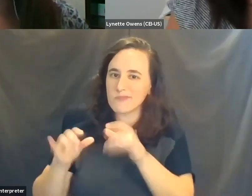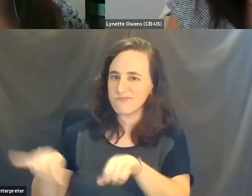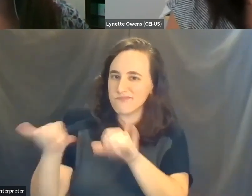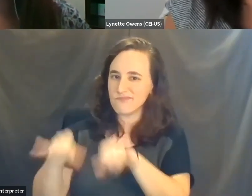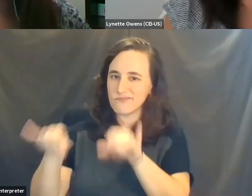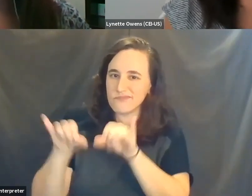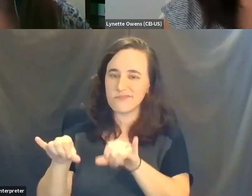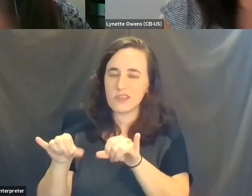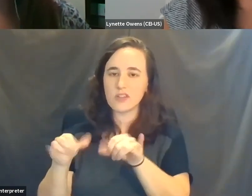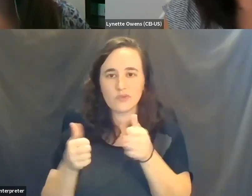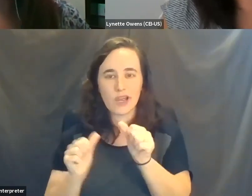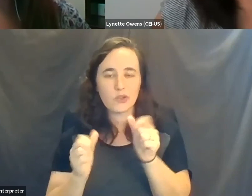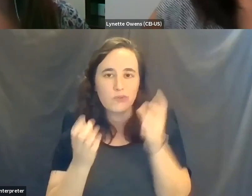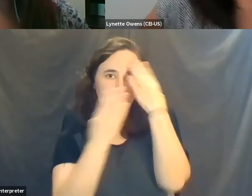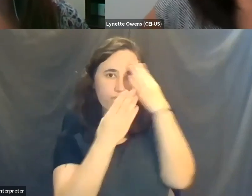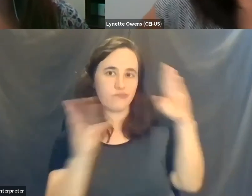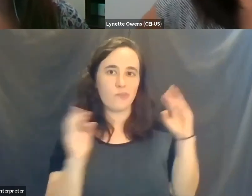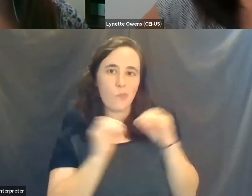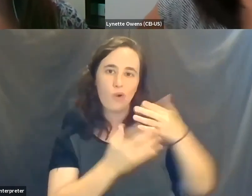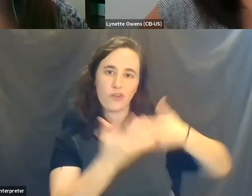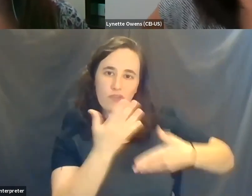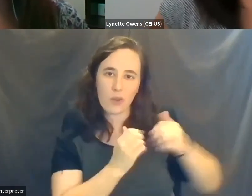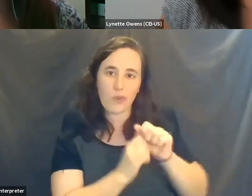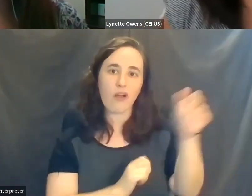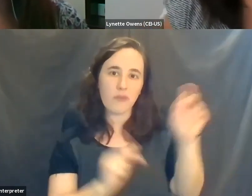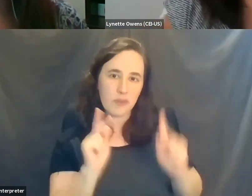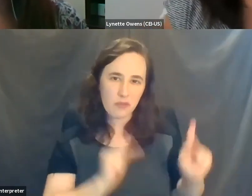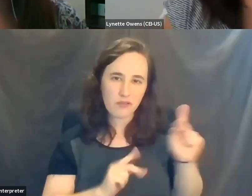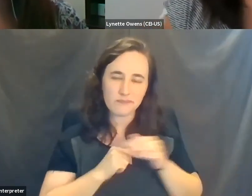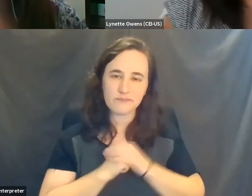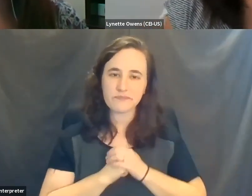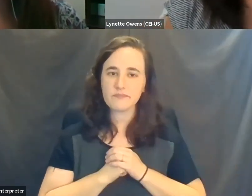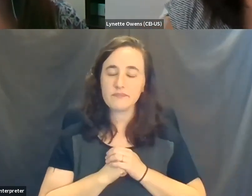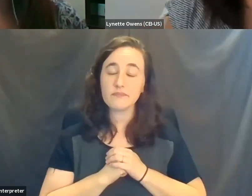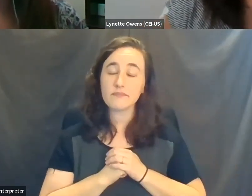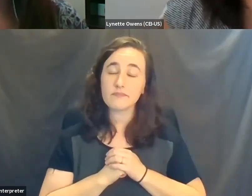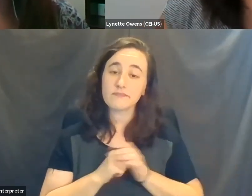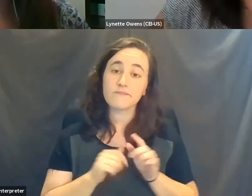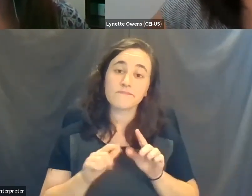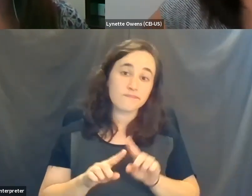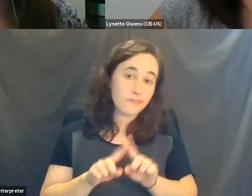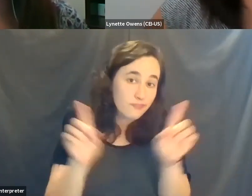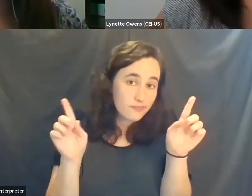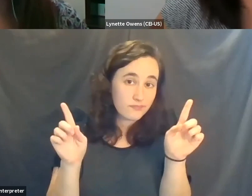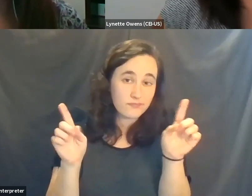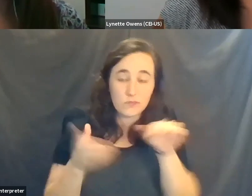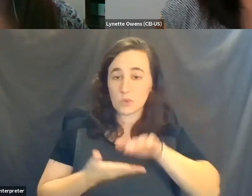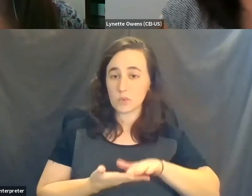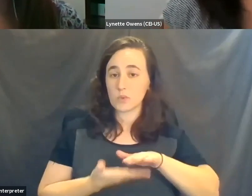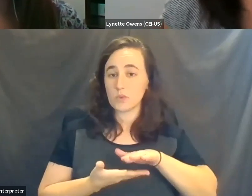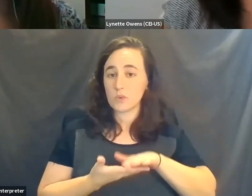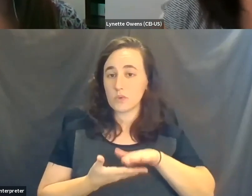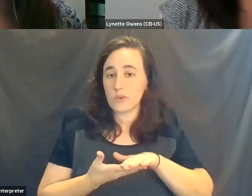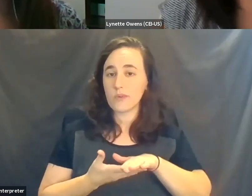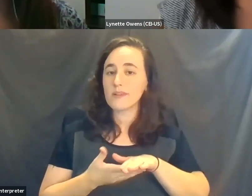of friends. So I think, however, schools can facilitate some of that,